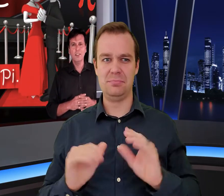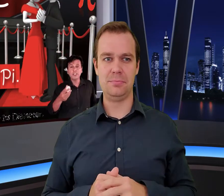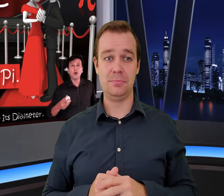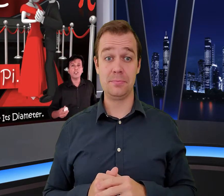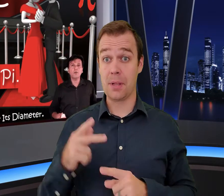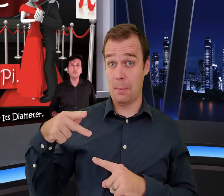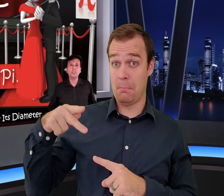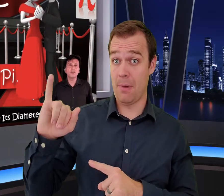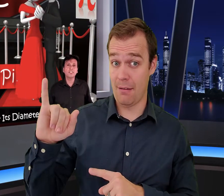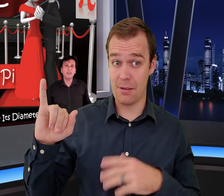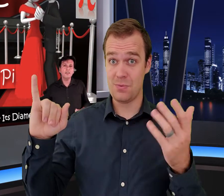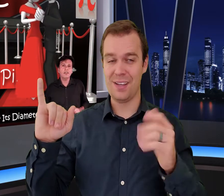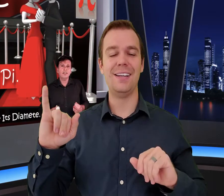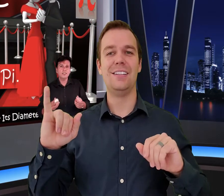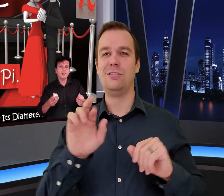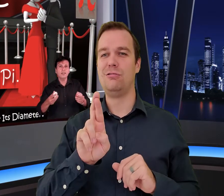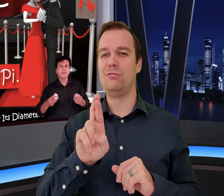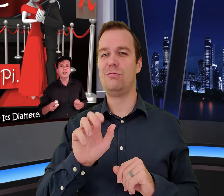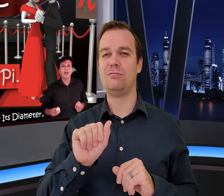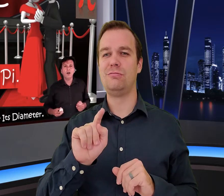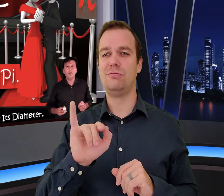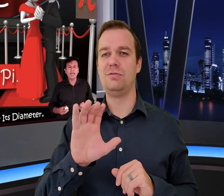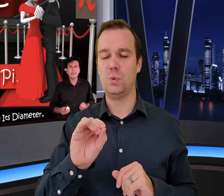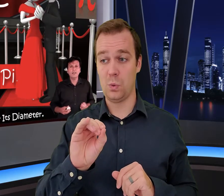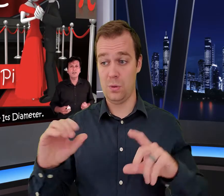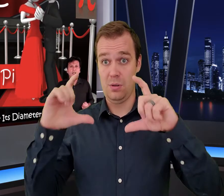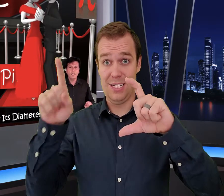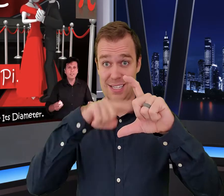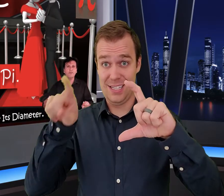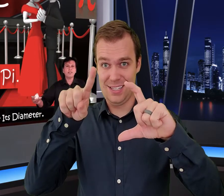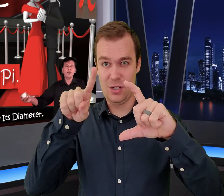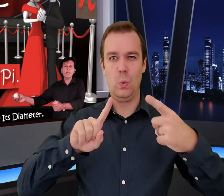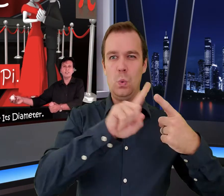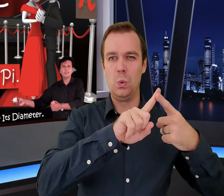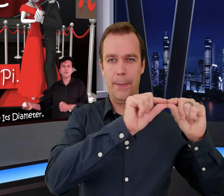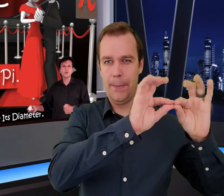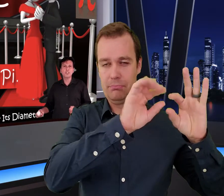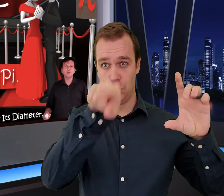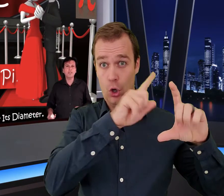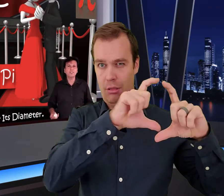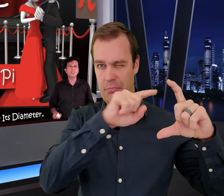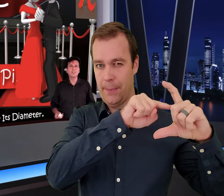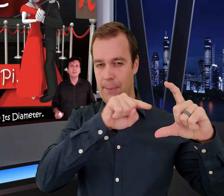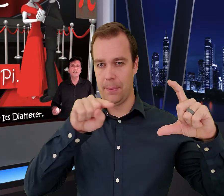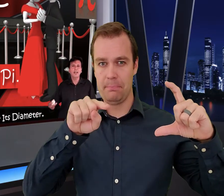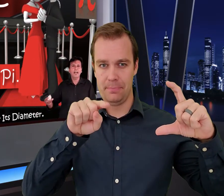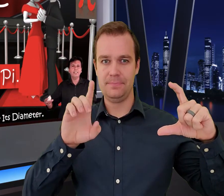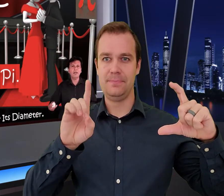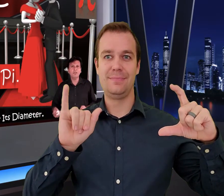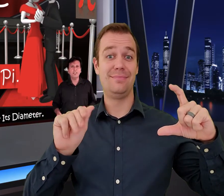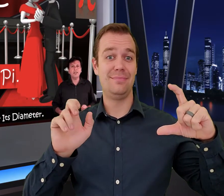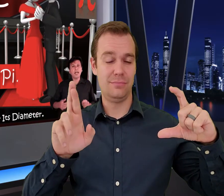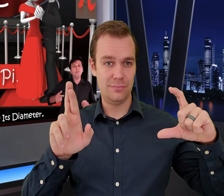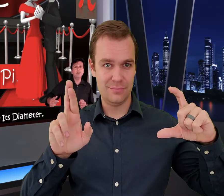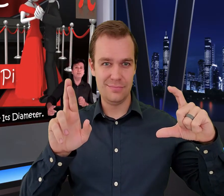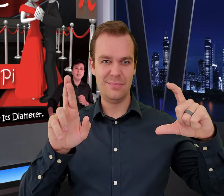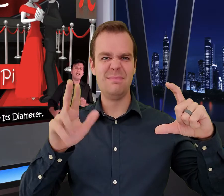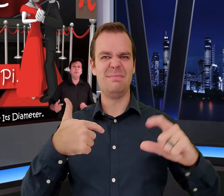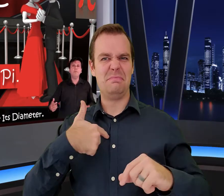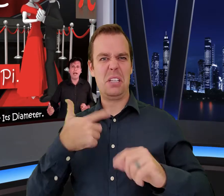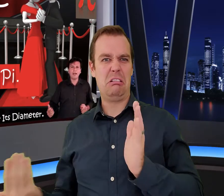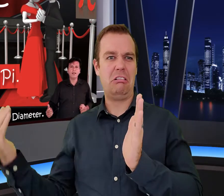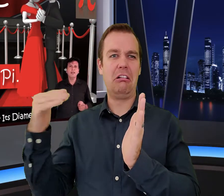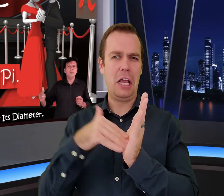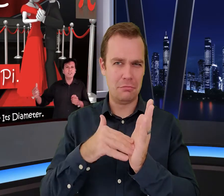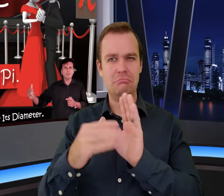way. We talked about señorita and how I like her, and in fact I'll ask her to explain circle and diameter, and I'll